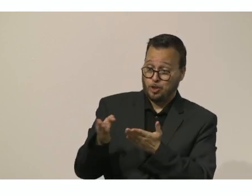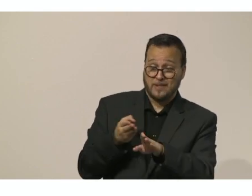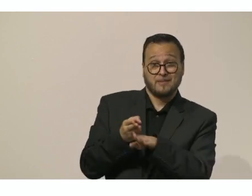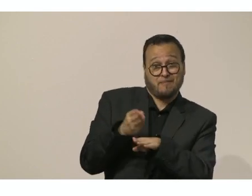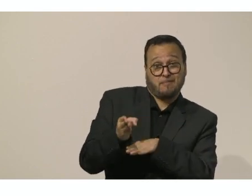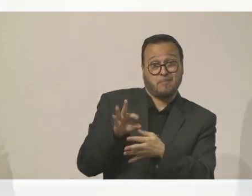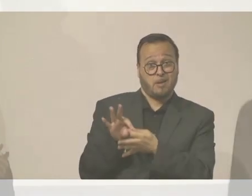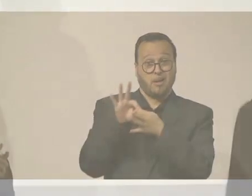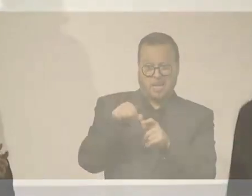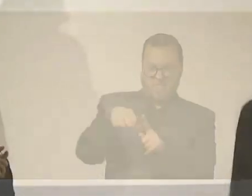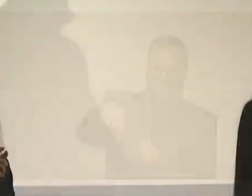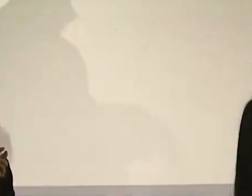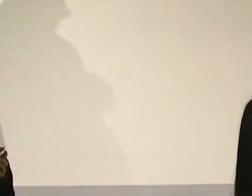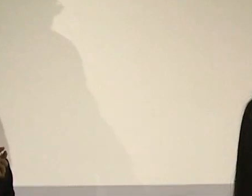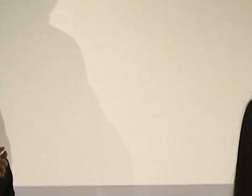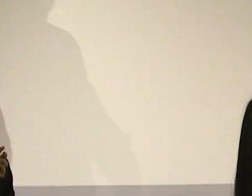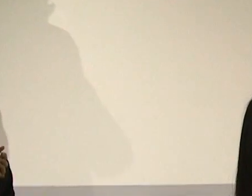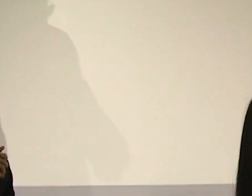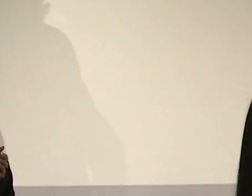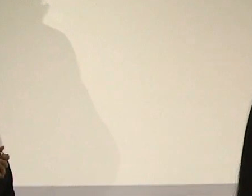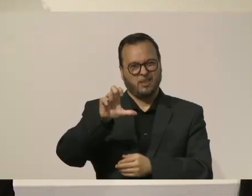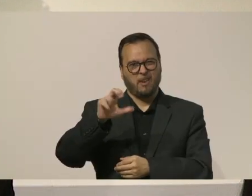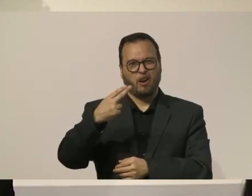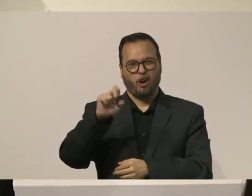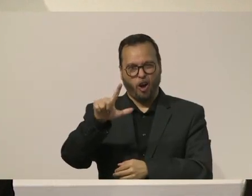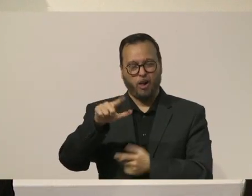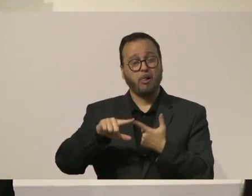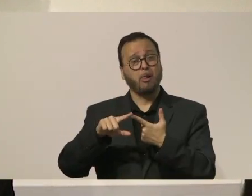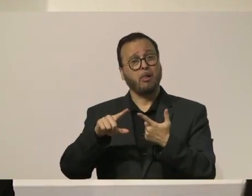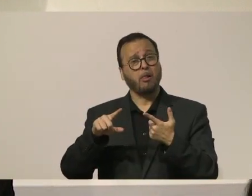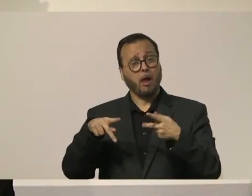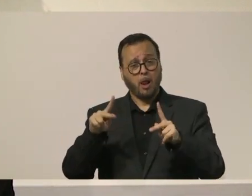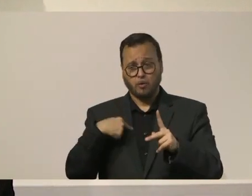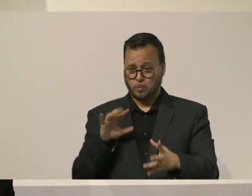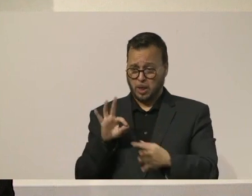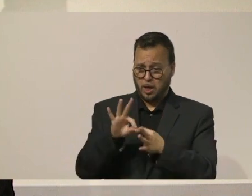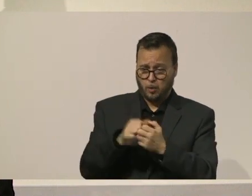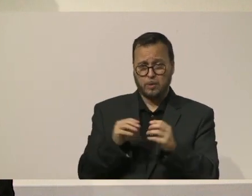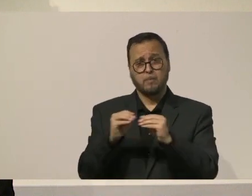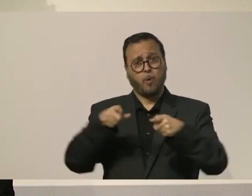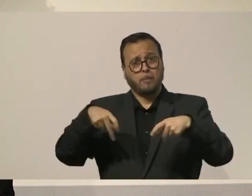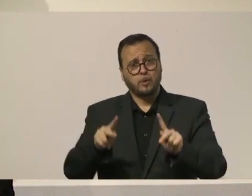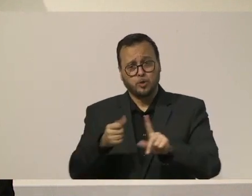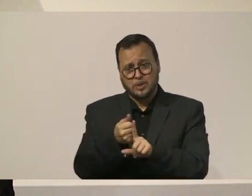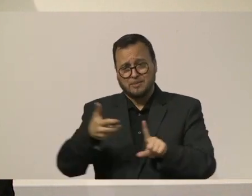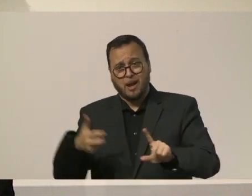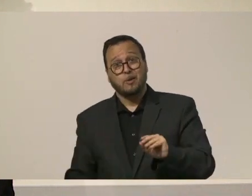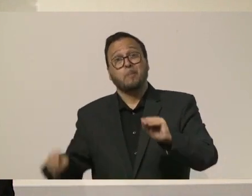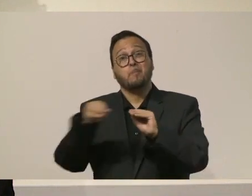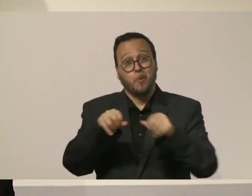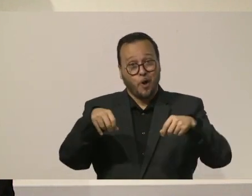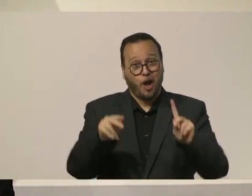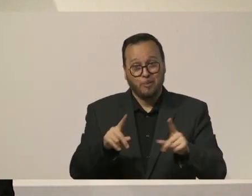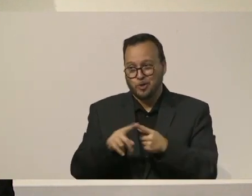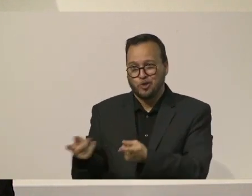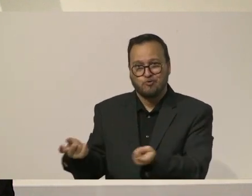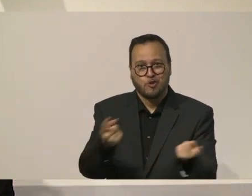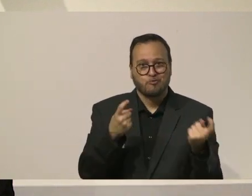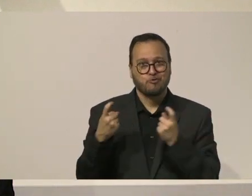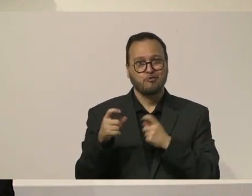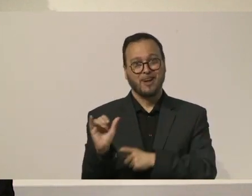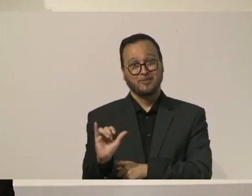around the area of Civic Hall, and connect us to further opportunities to expand additional opportunities to recruit as